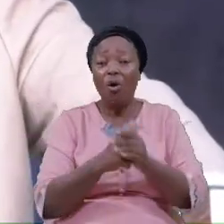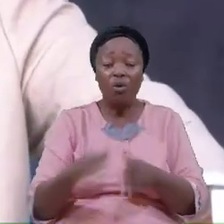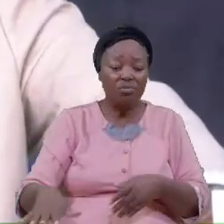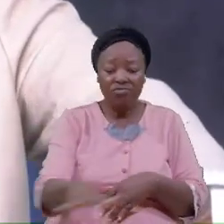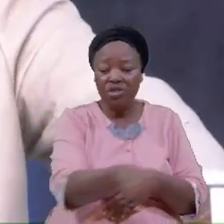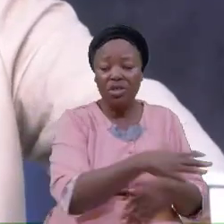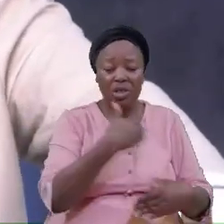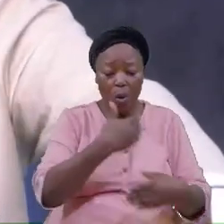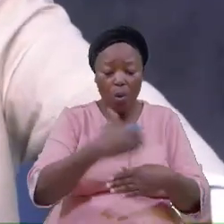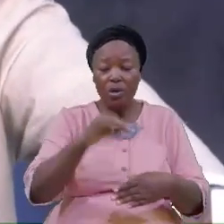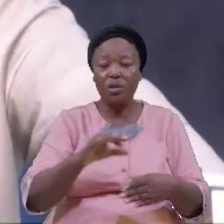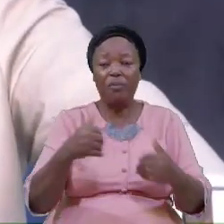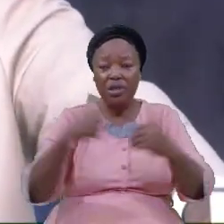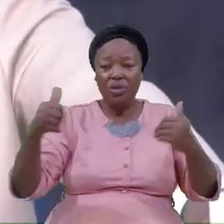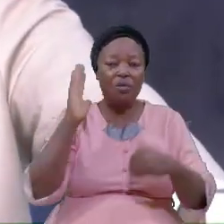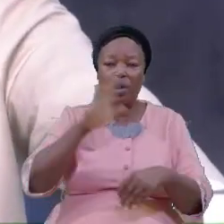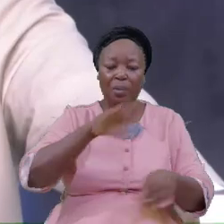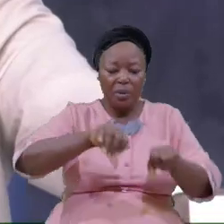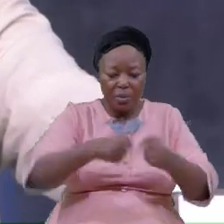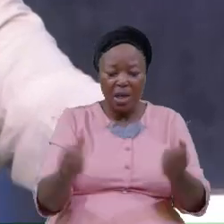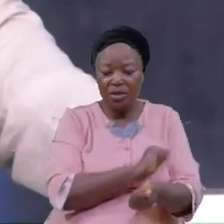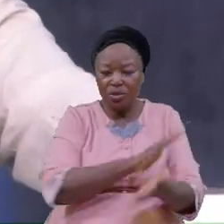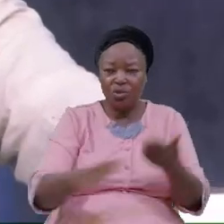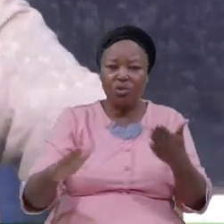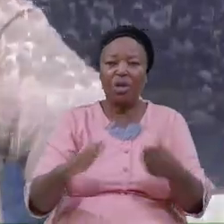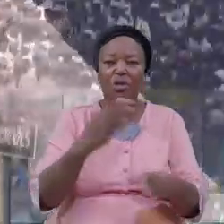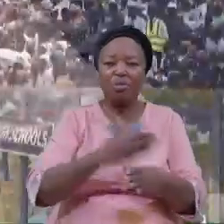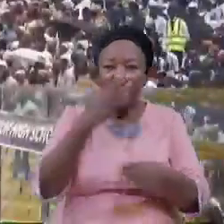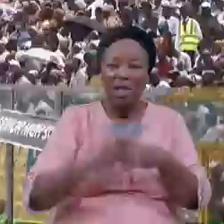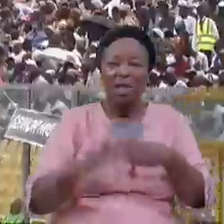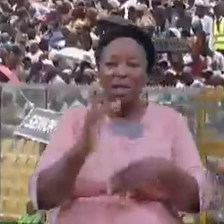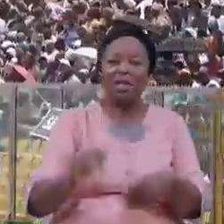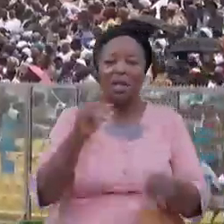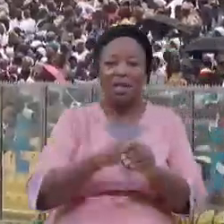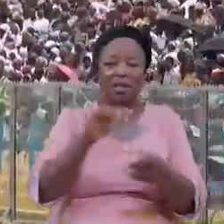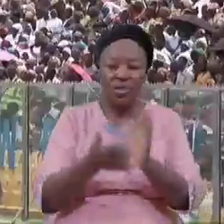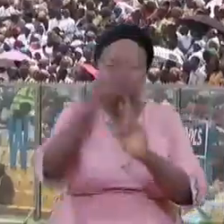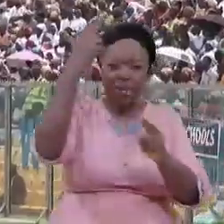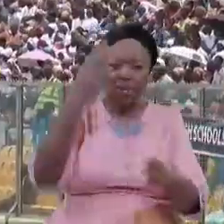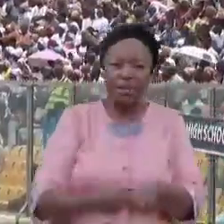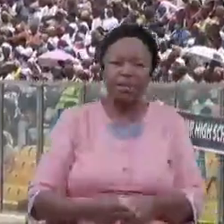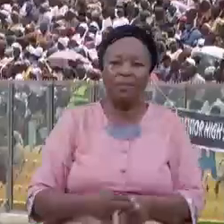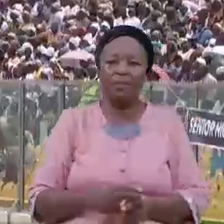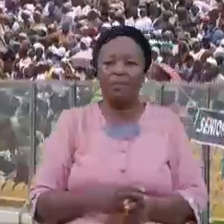partition will be broken down fully and forever in Jesus' name.